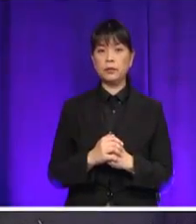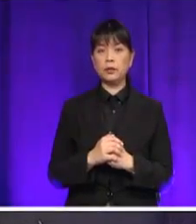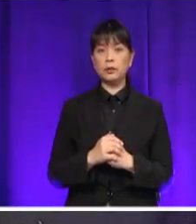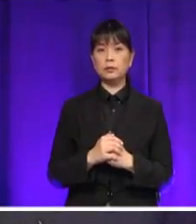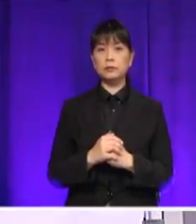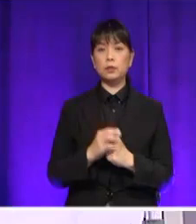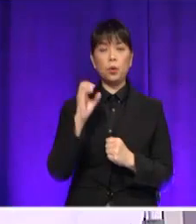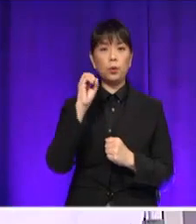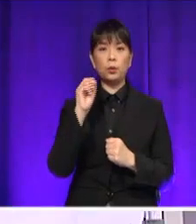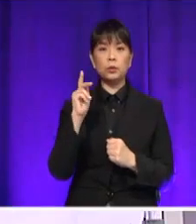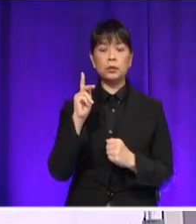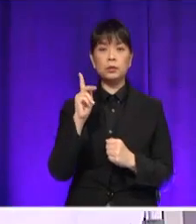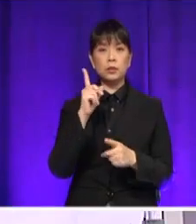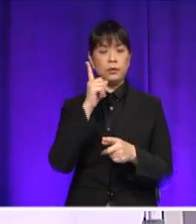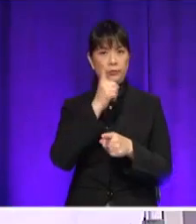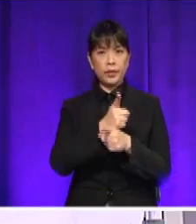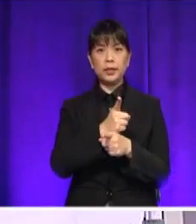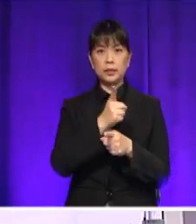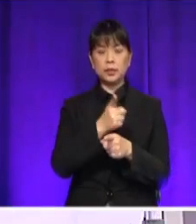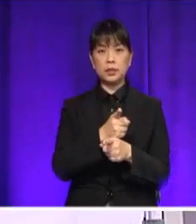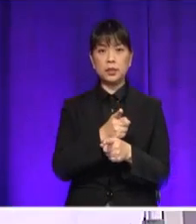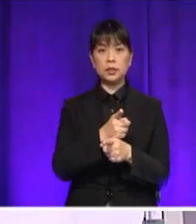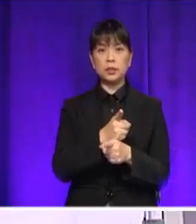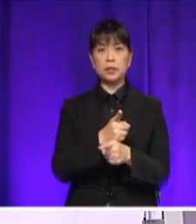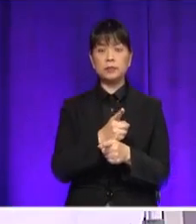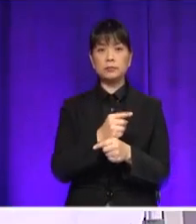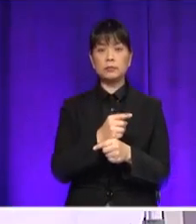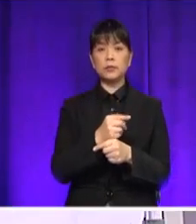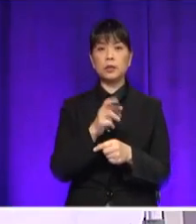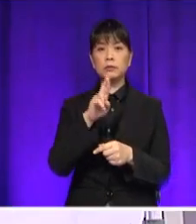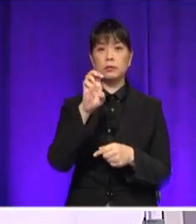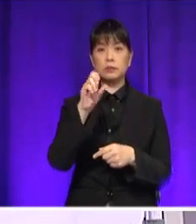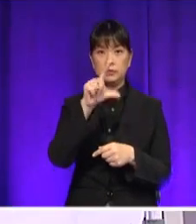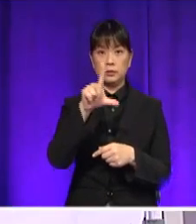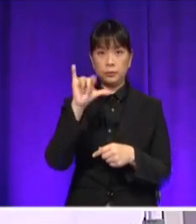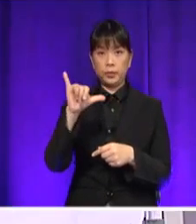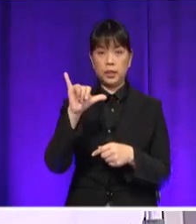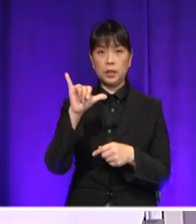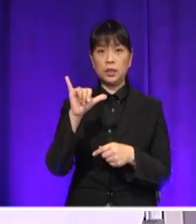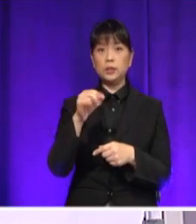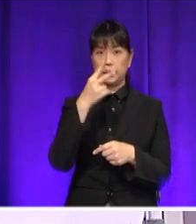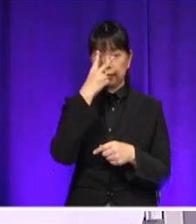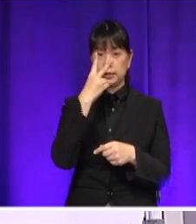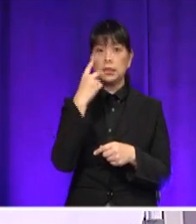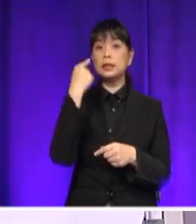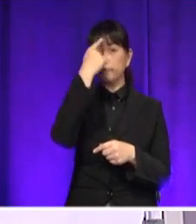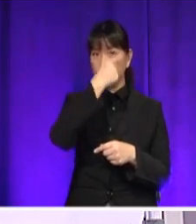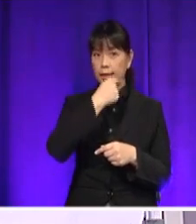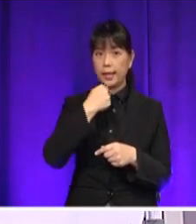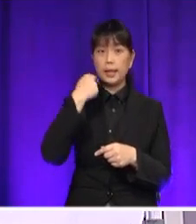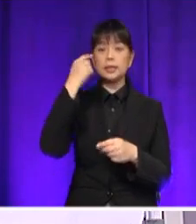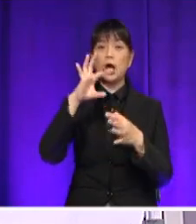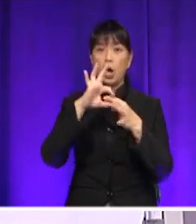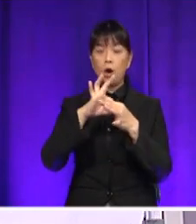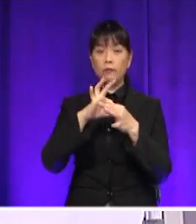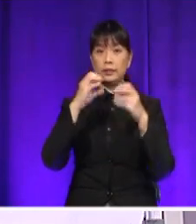Oh, really? As you can see, I'm not making any facial expression because I want you guys to try